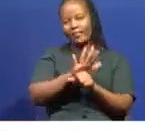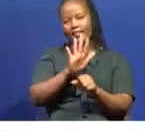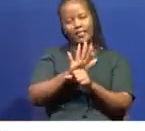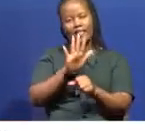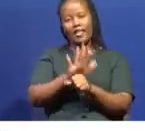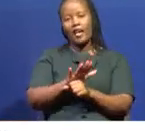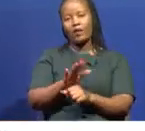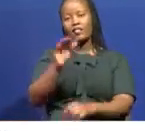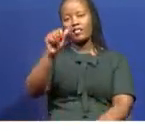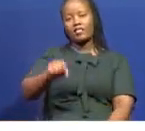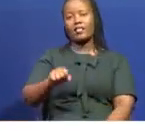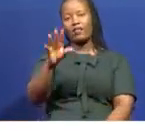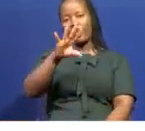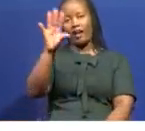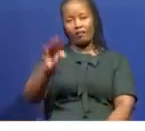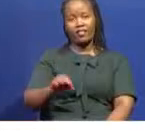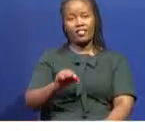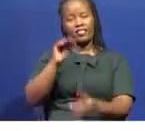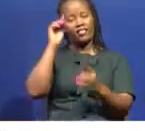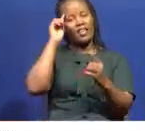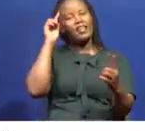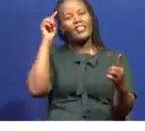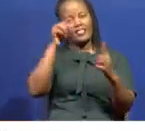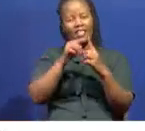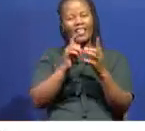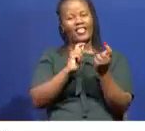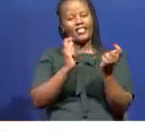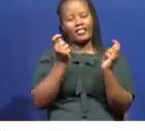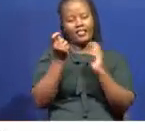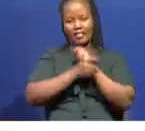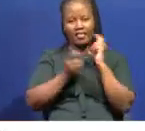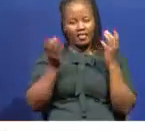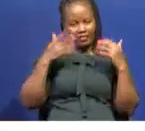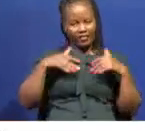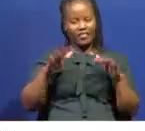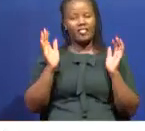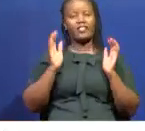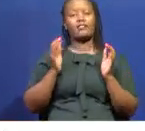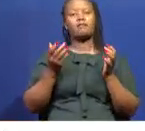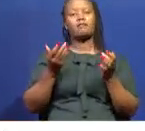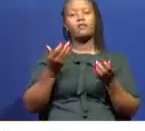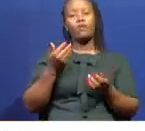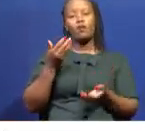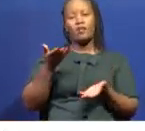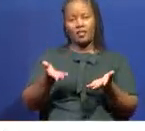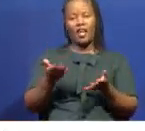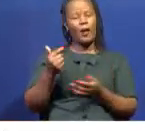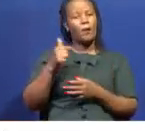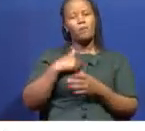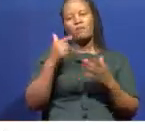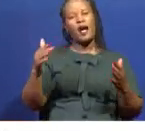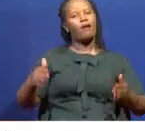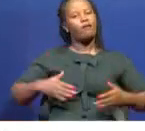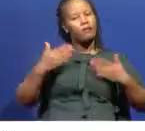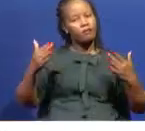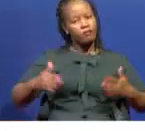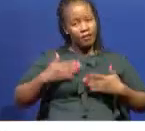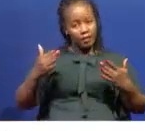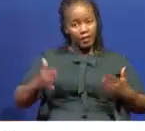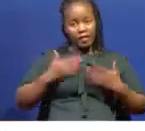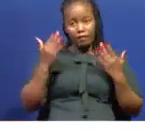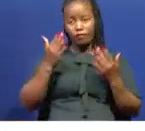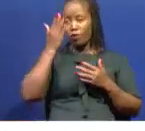Africa, and my targets have definitely changed. So I'm so grateful that South